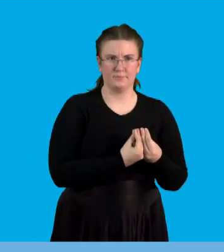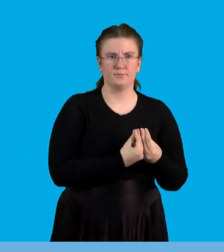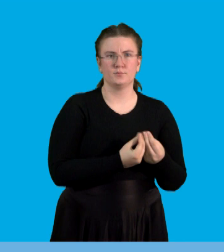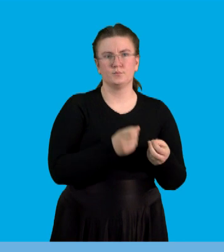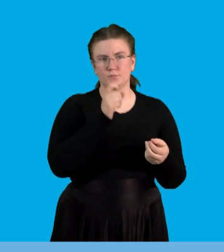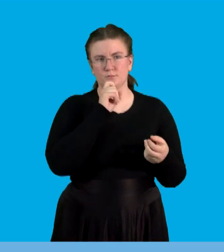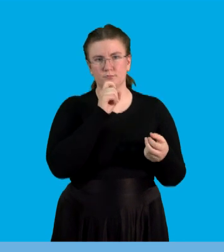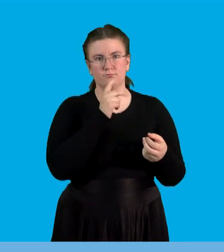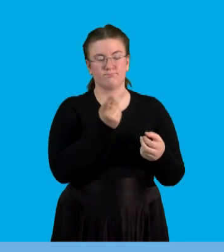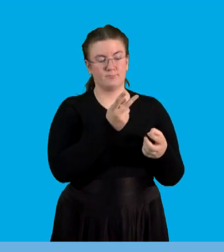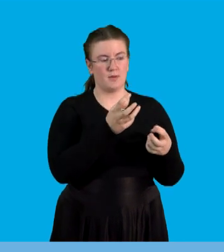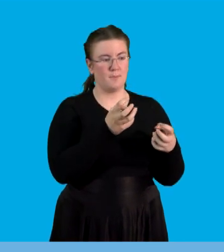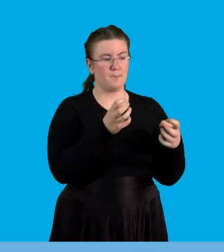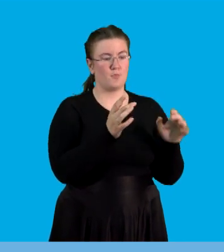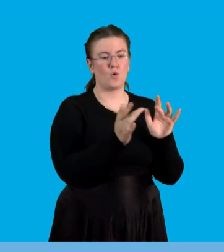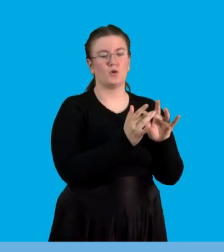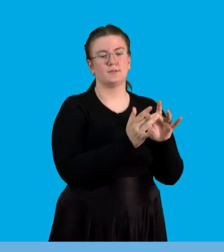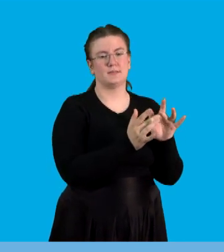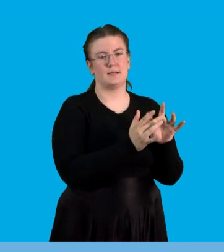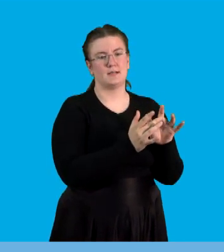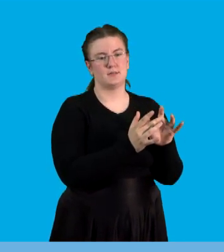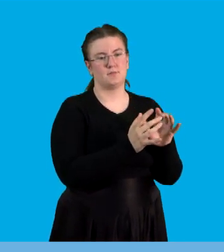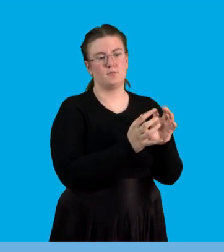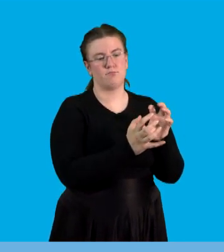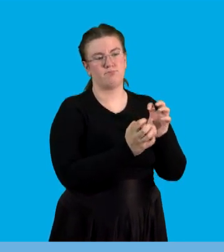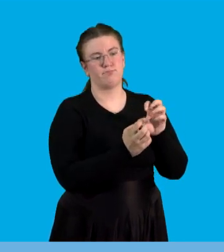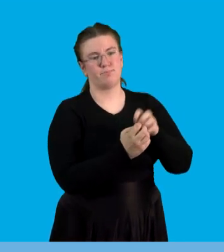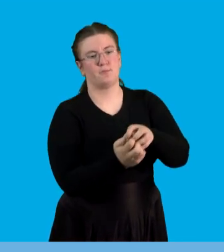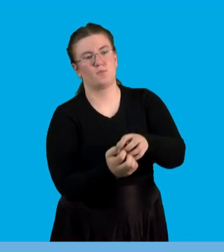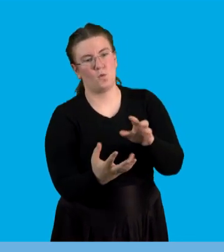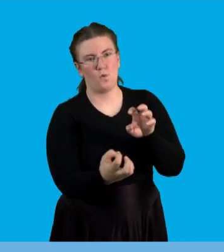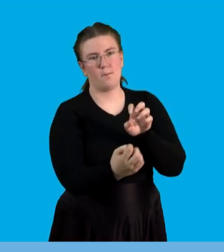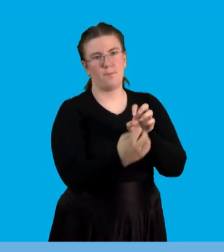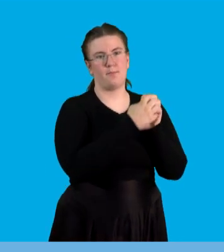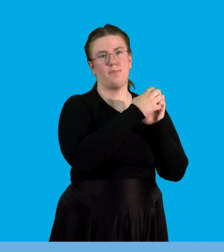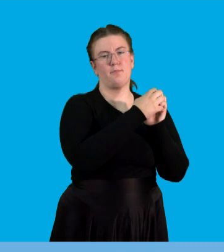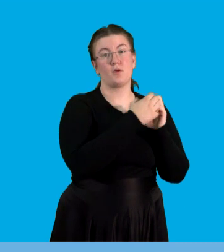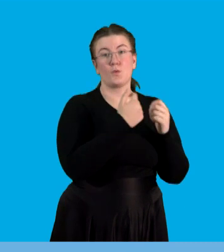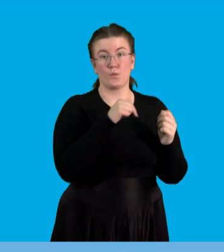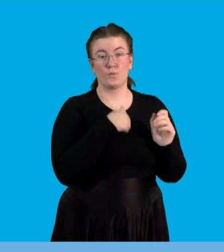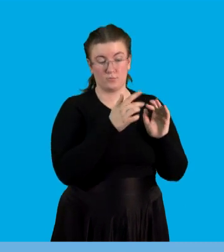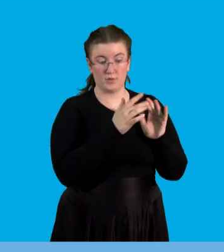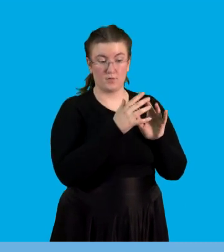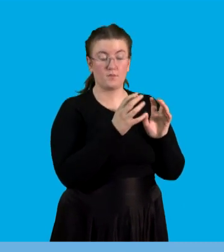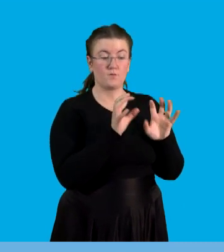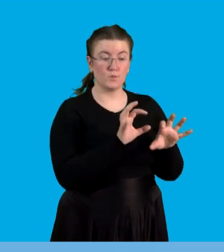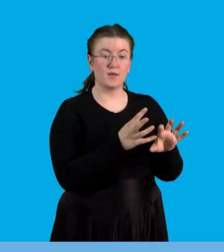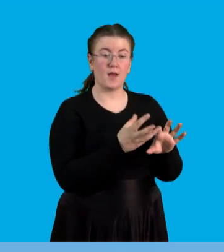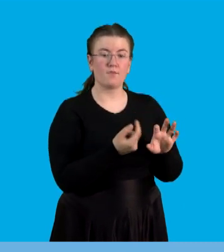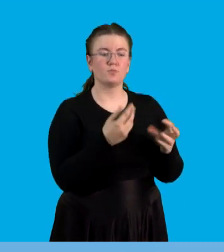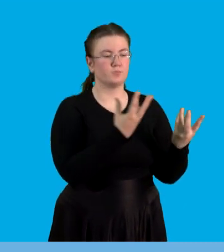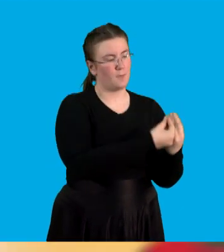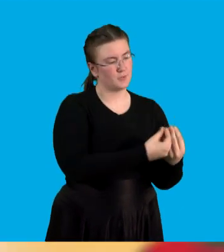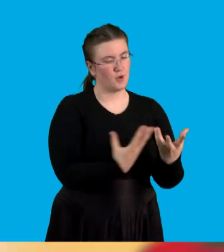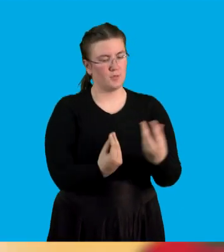another when the two objects are in contact. So for us to have contact forces, we need to have two objects, and those